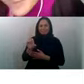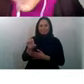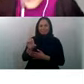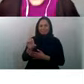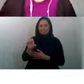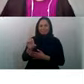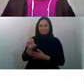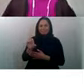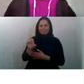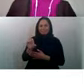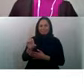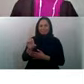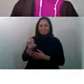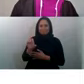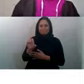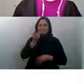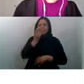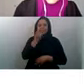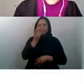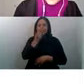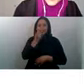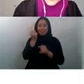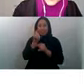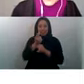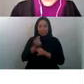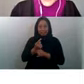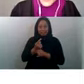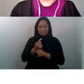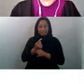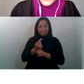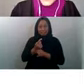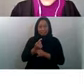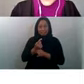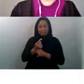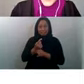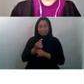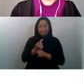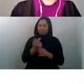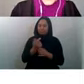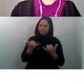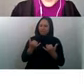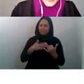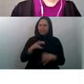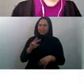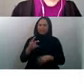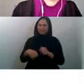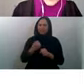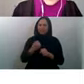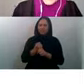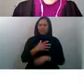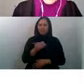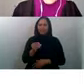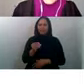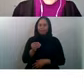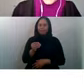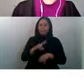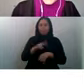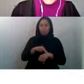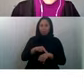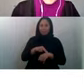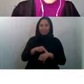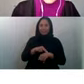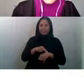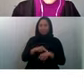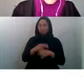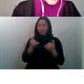dinner. Every year I've been able to attend so far as my second year and of course virtually puts a whole different twist